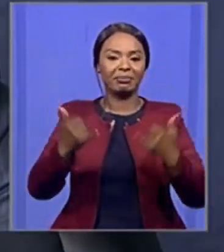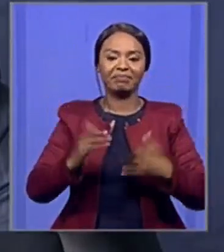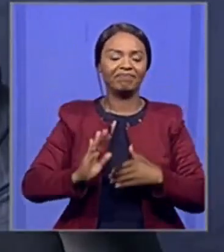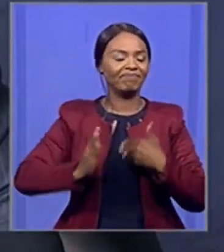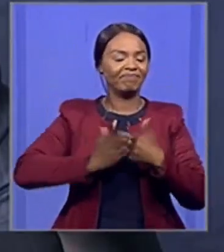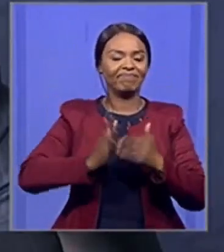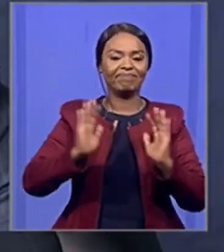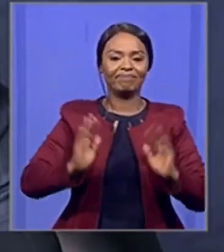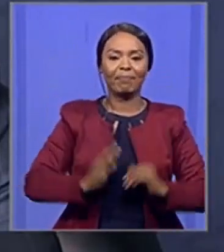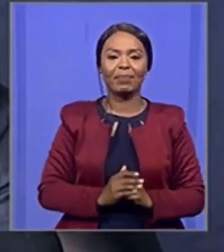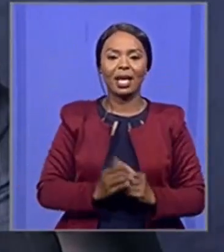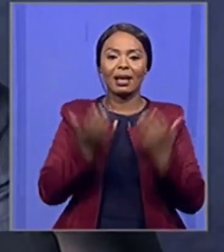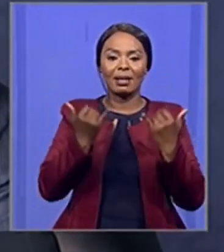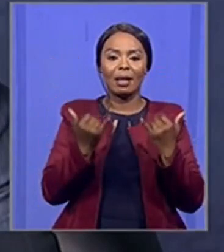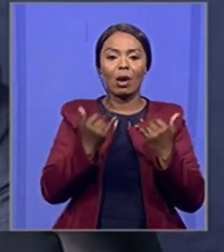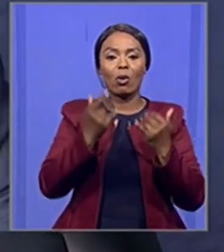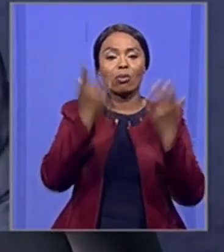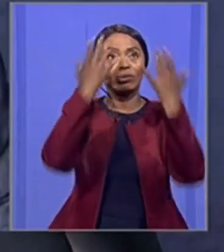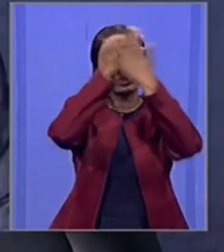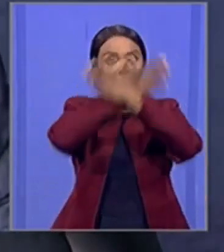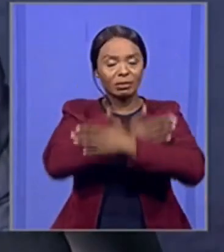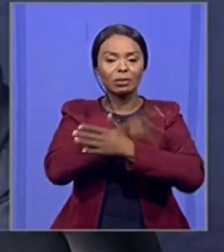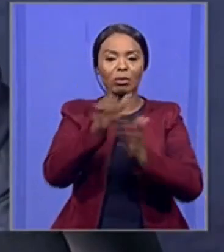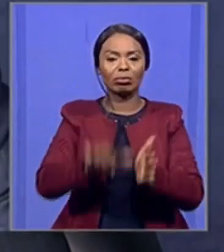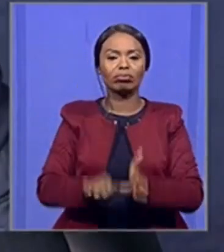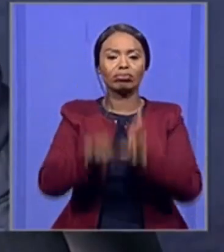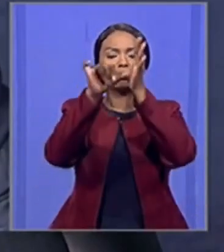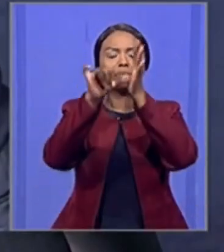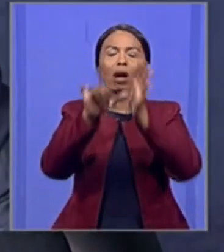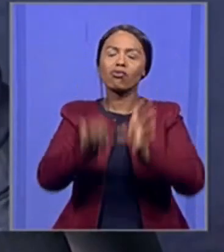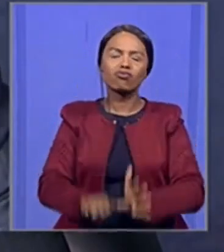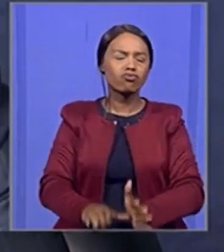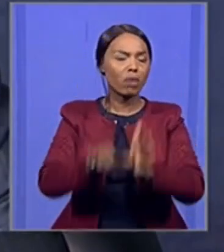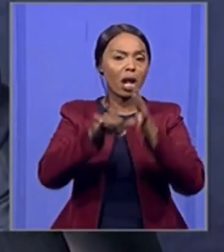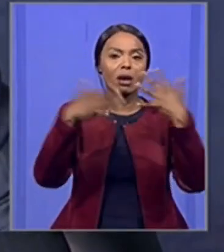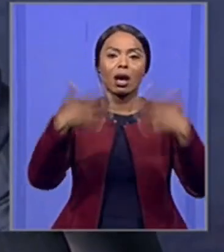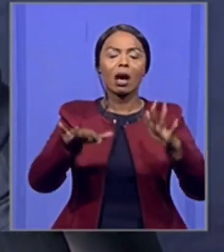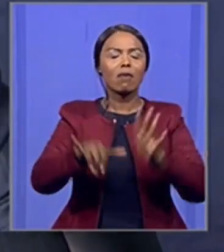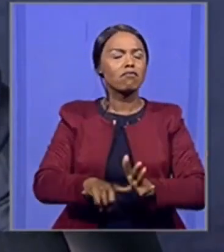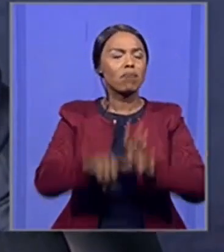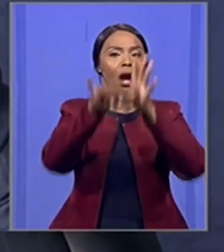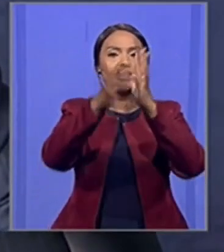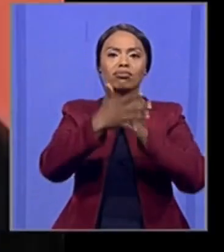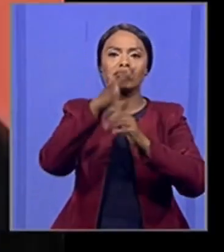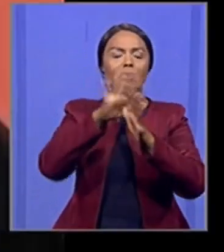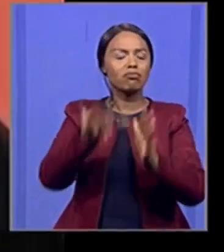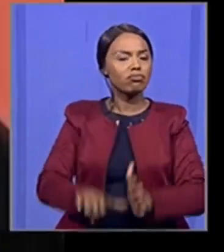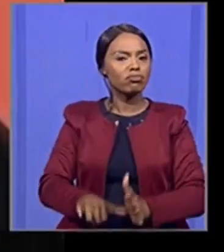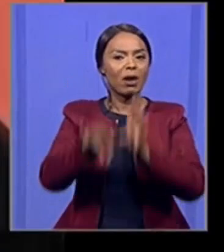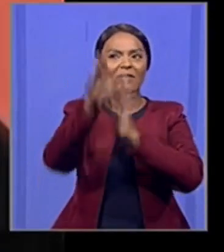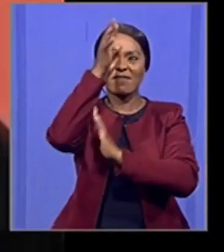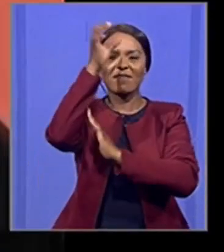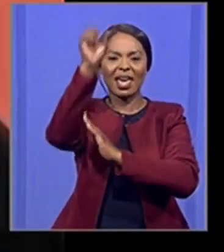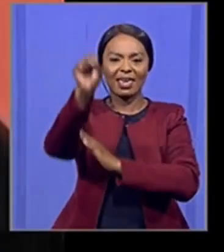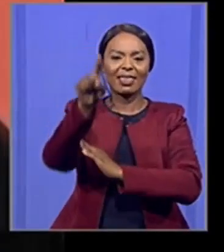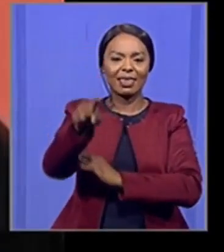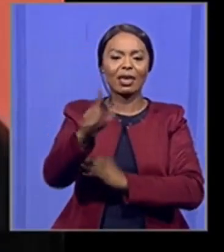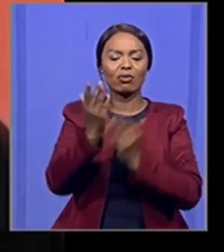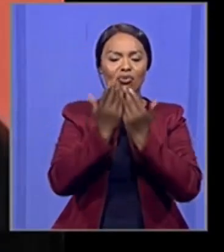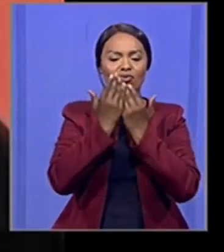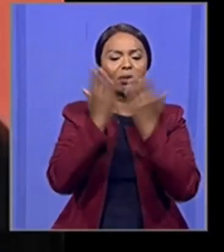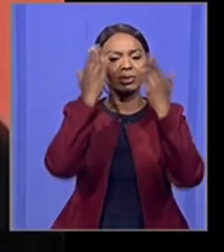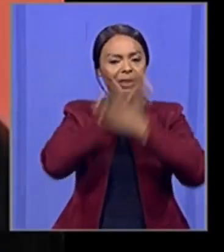us, the charismatic and the Pentecostal, these are very core to our faith. The churches are preparing